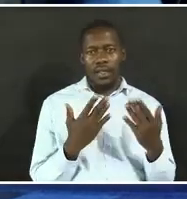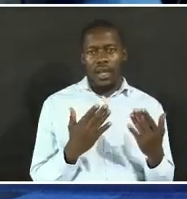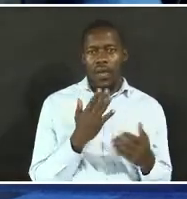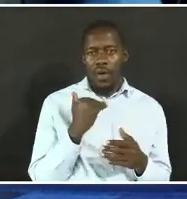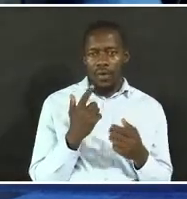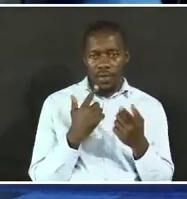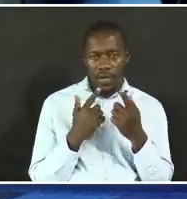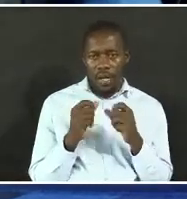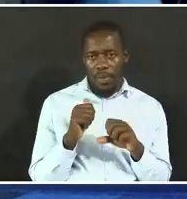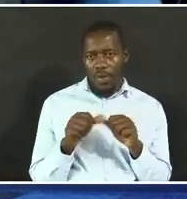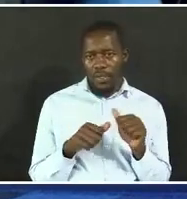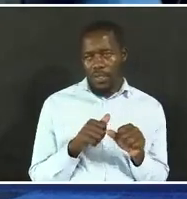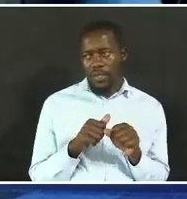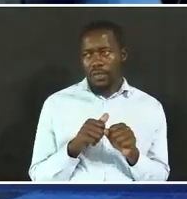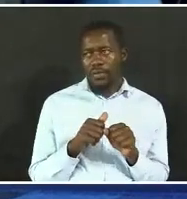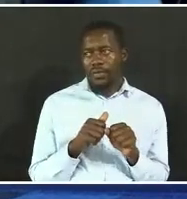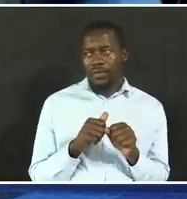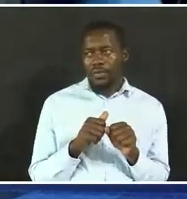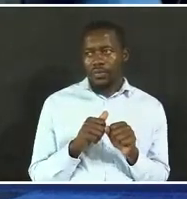that